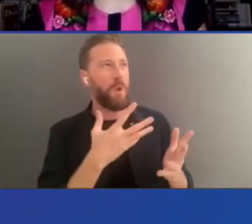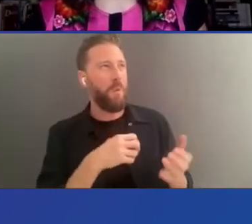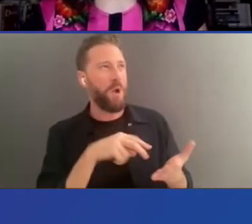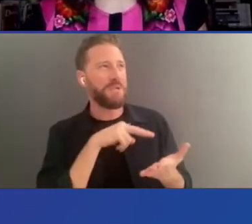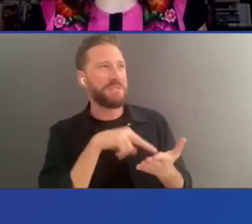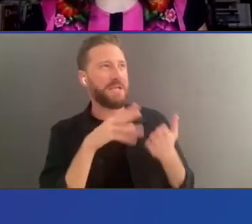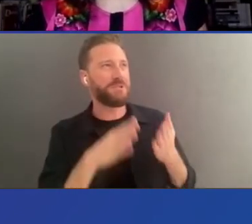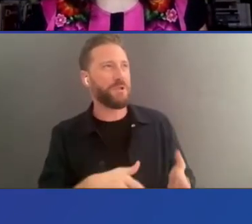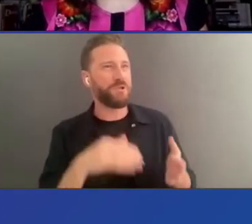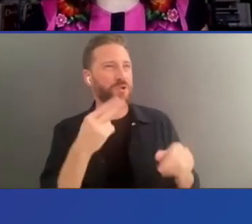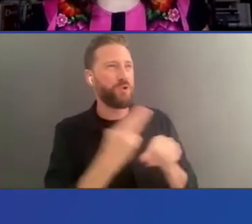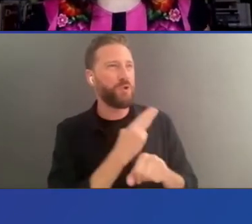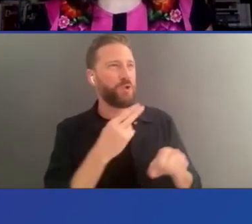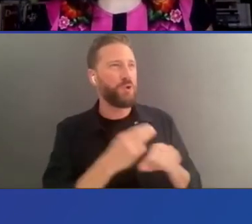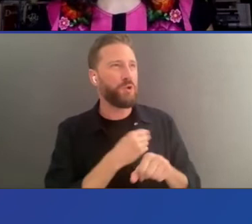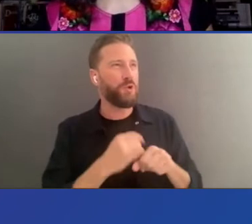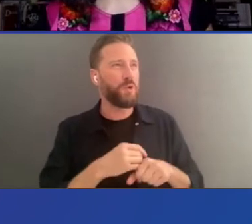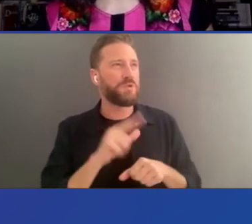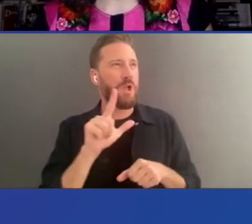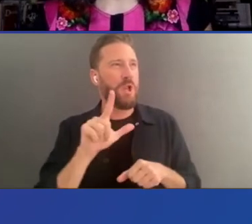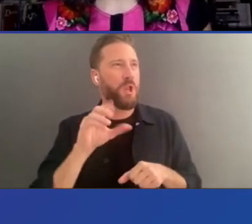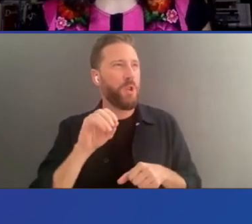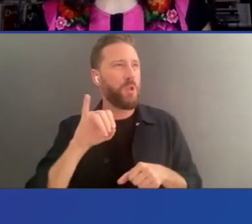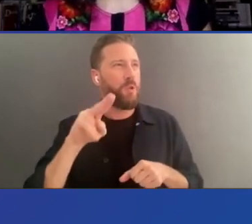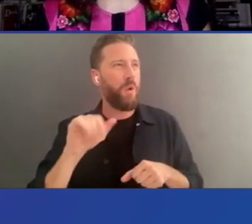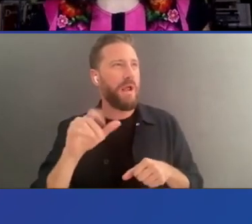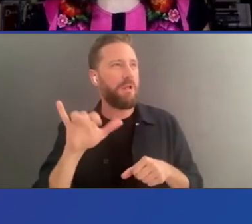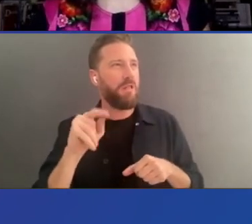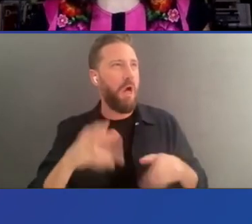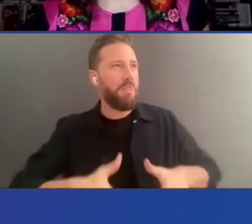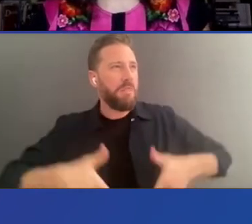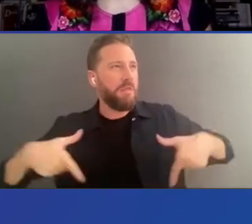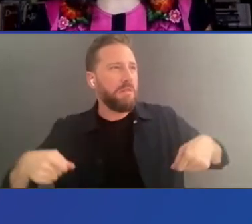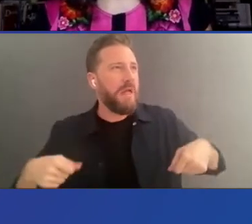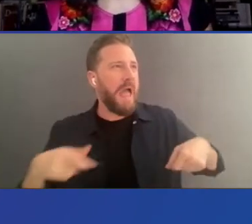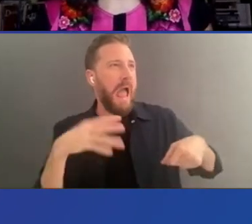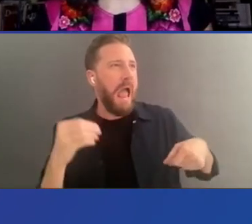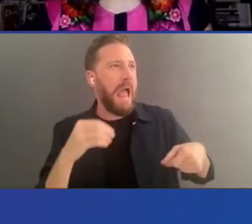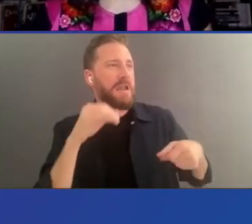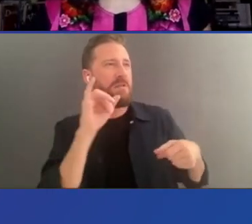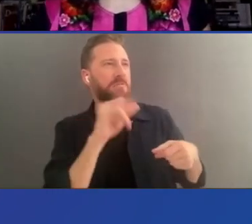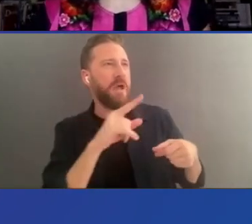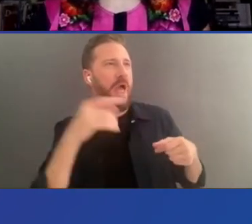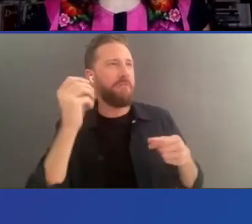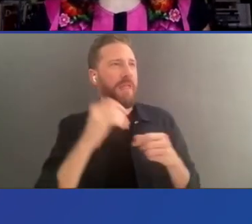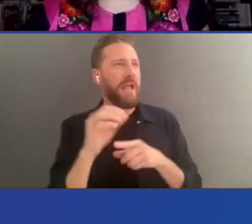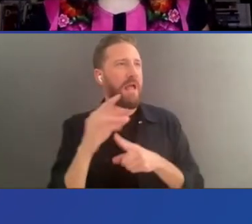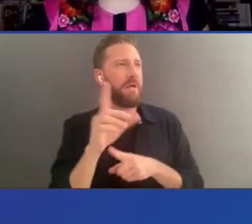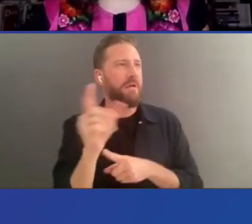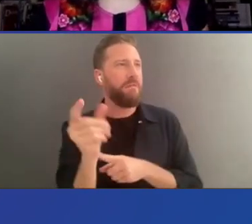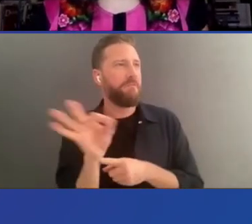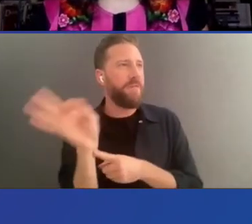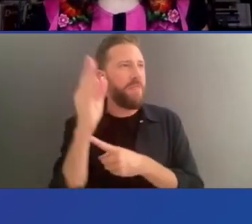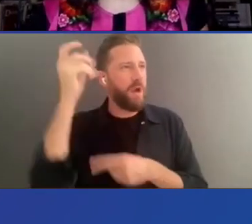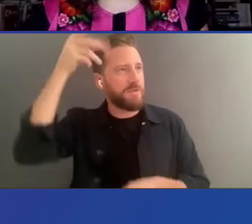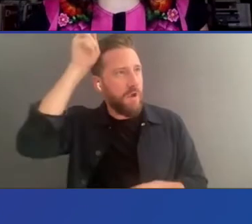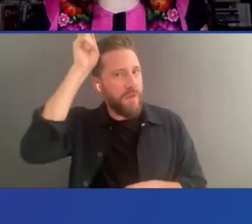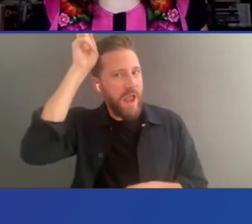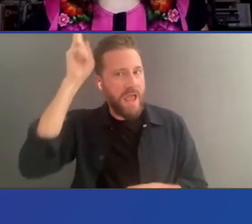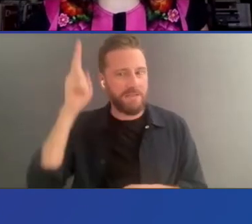wear loincloths, and feathers on their heads. Mhm. Yeah,